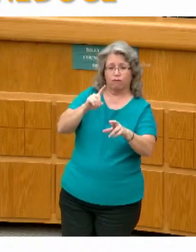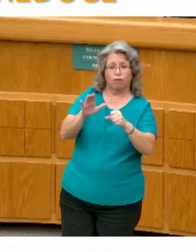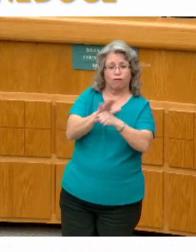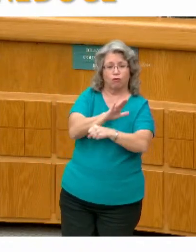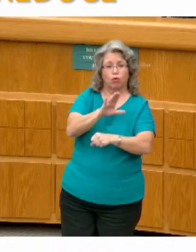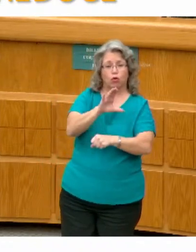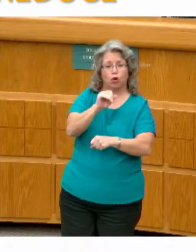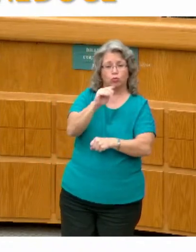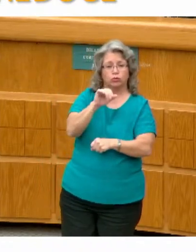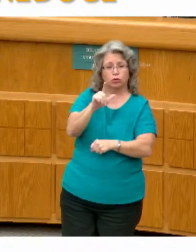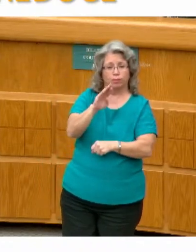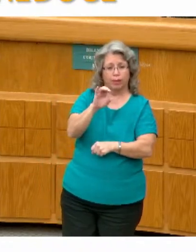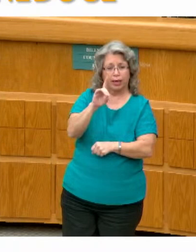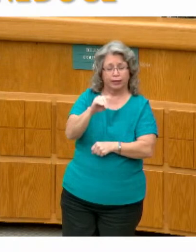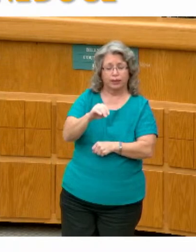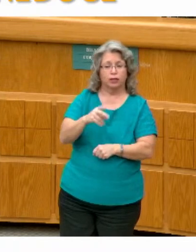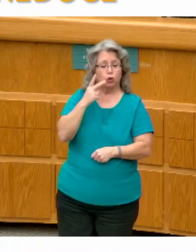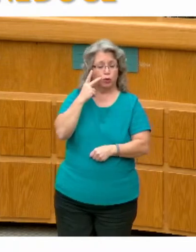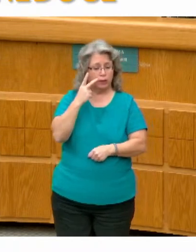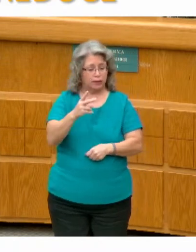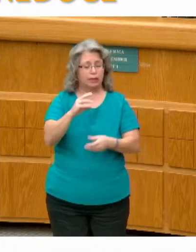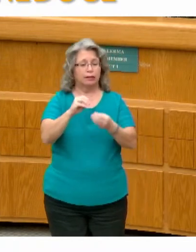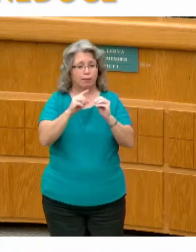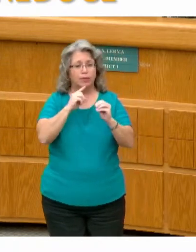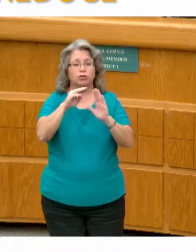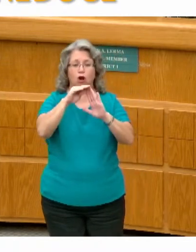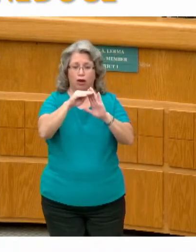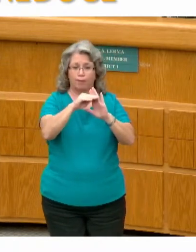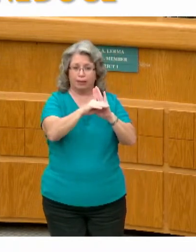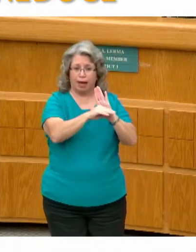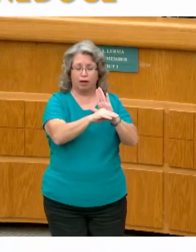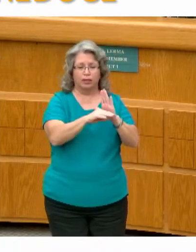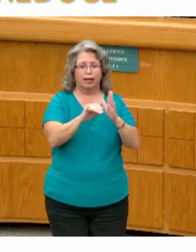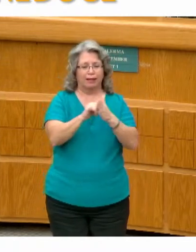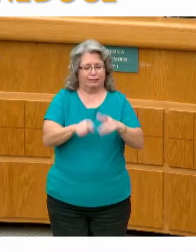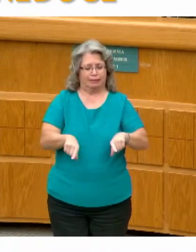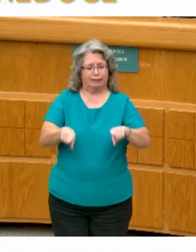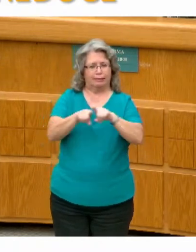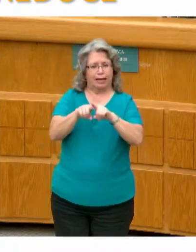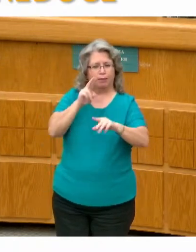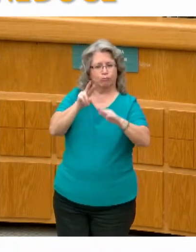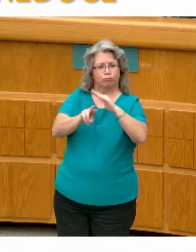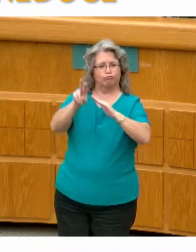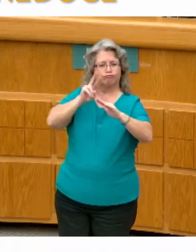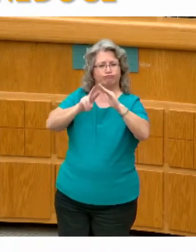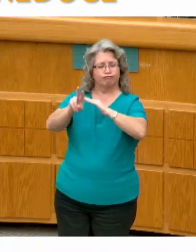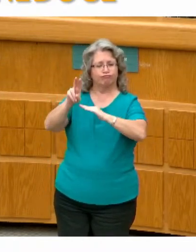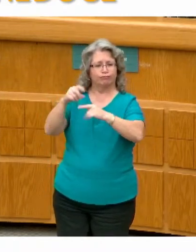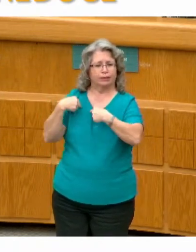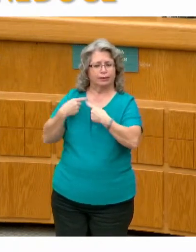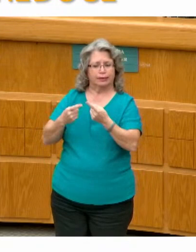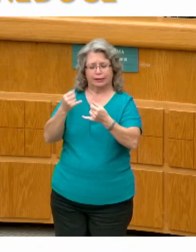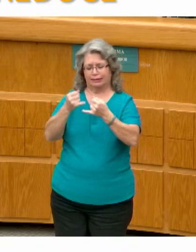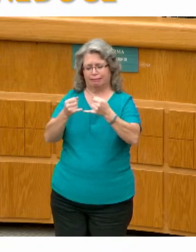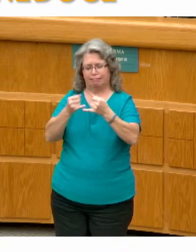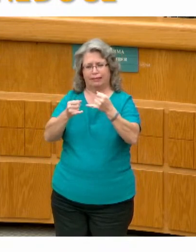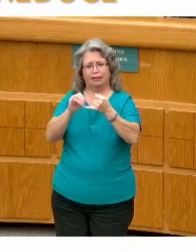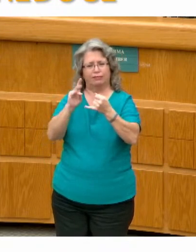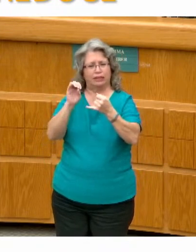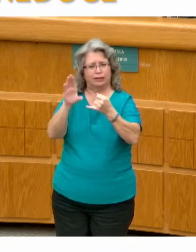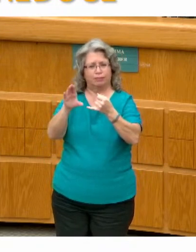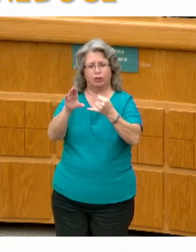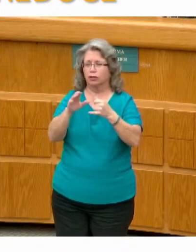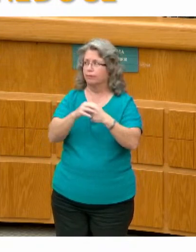2 projections. These are the same projections that I've been making since the end of December. I haven't changed them in any way, shape, or form. And